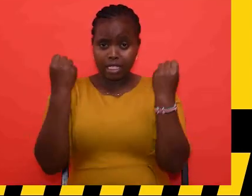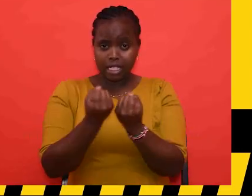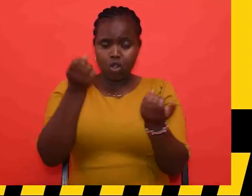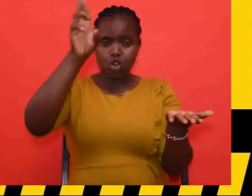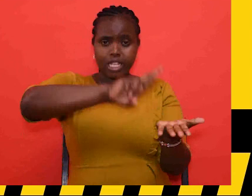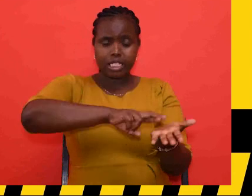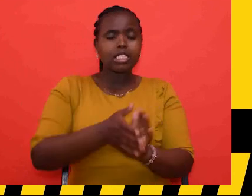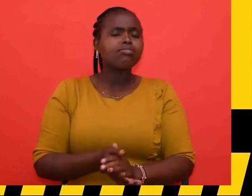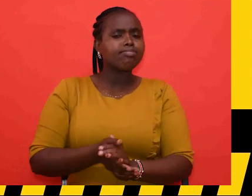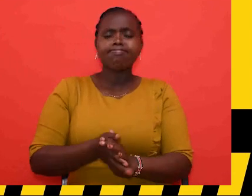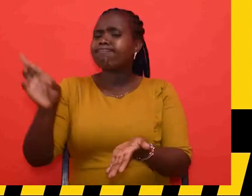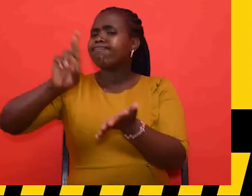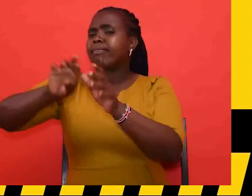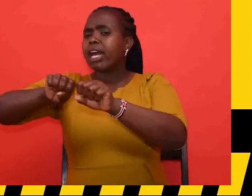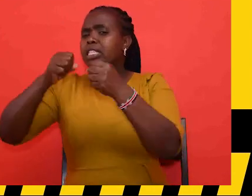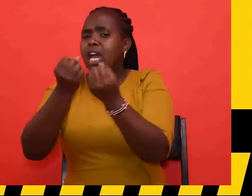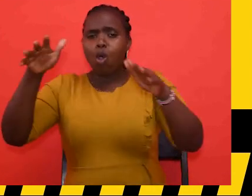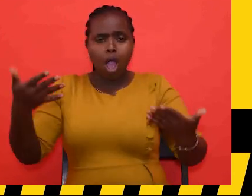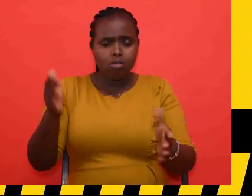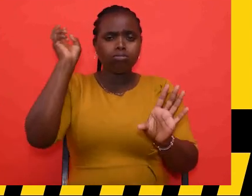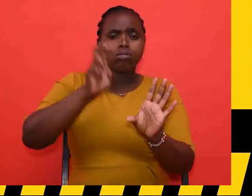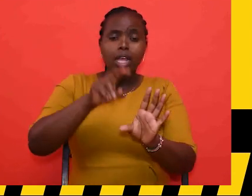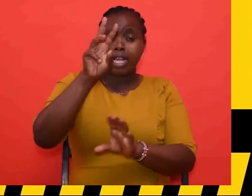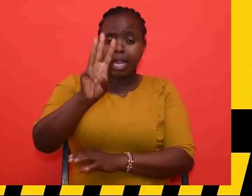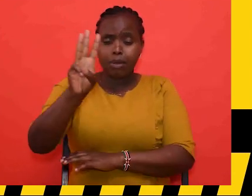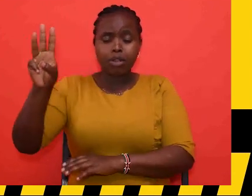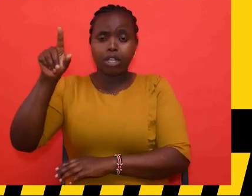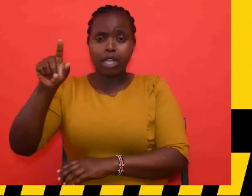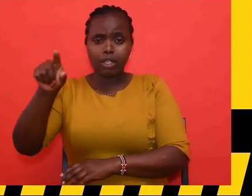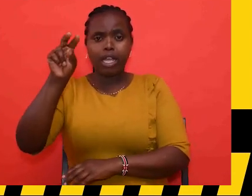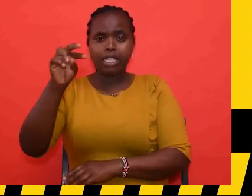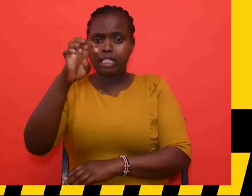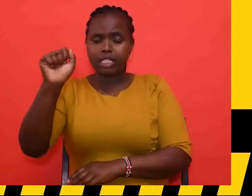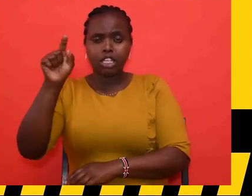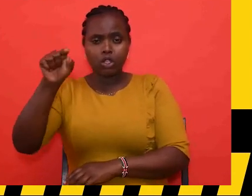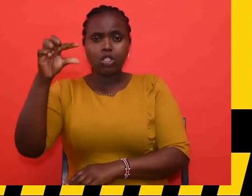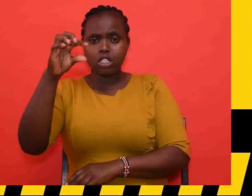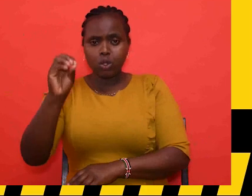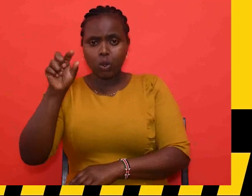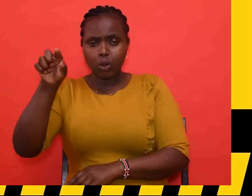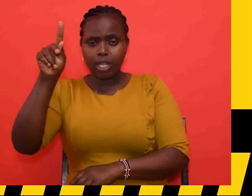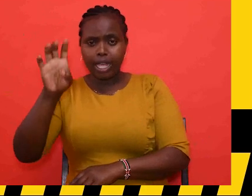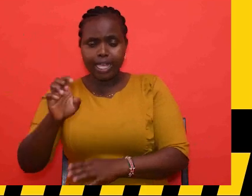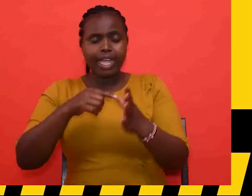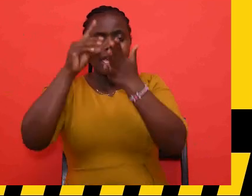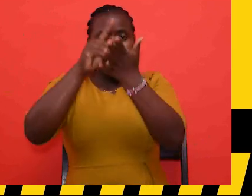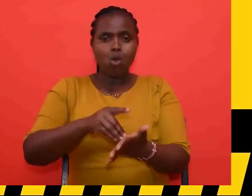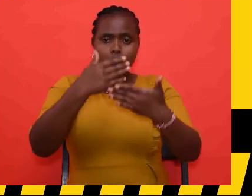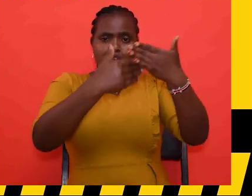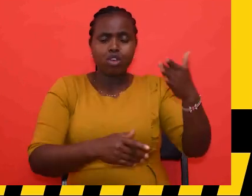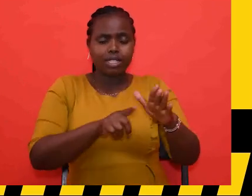SACCO registration. To register a SACCO, go to the NTSA website, download the SACCO registration form and fill in the required